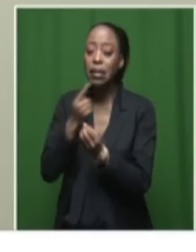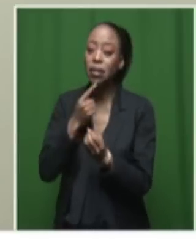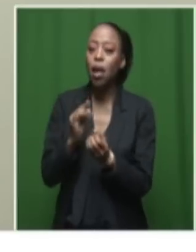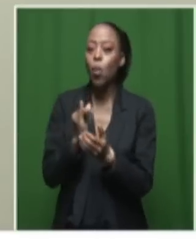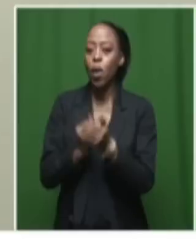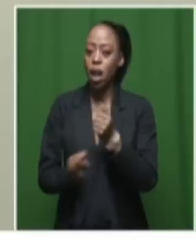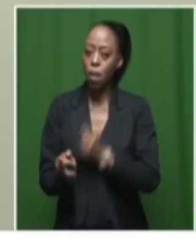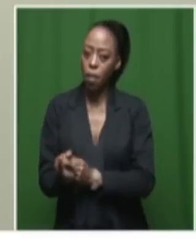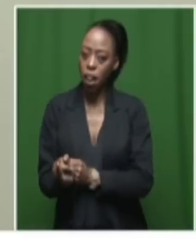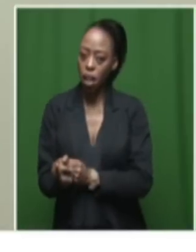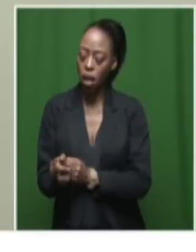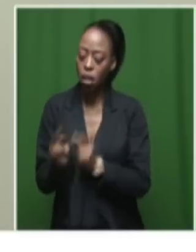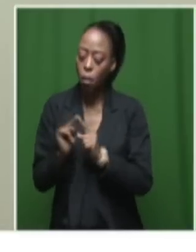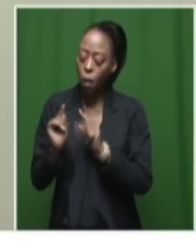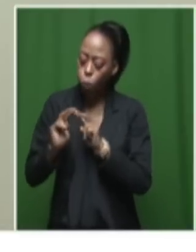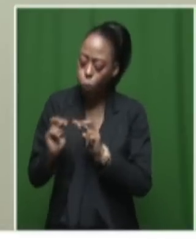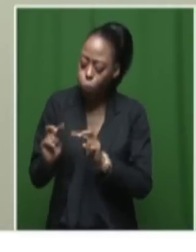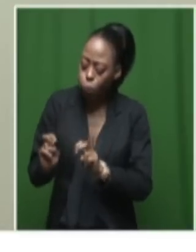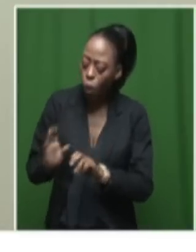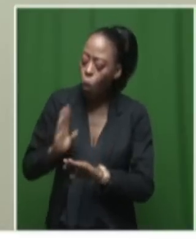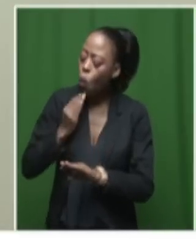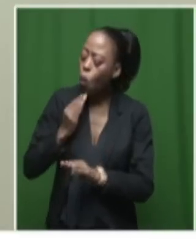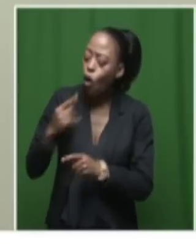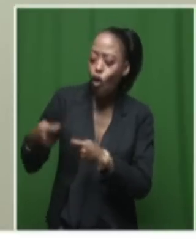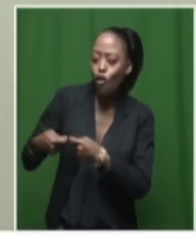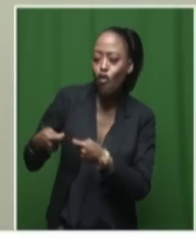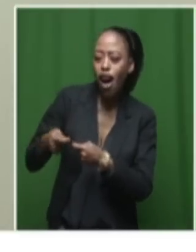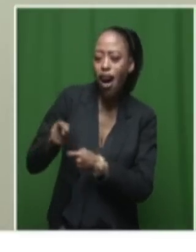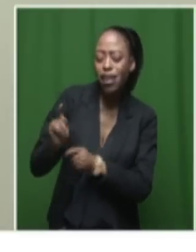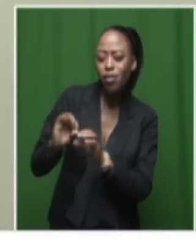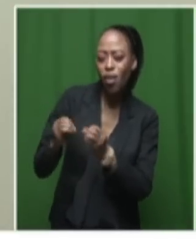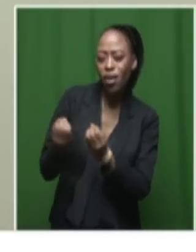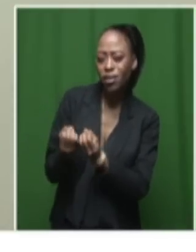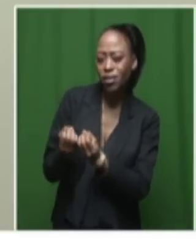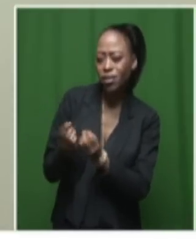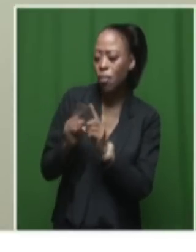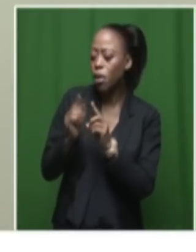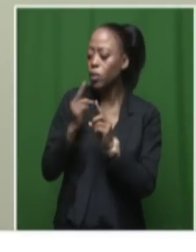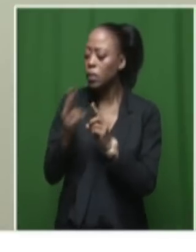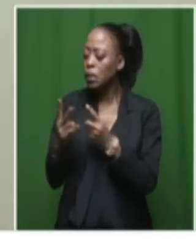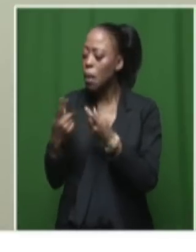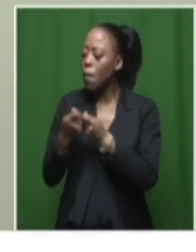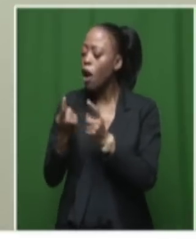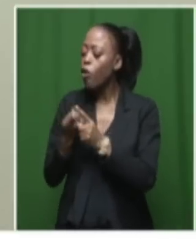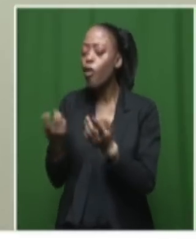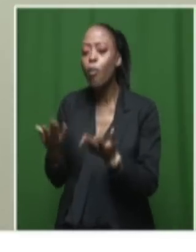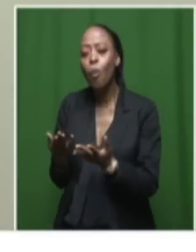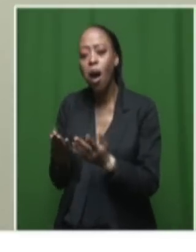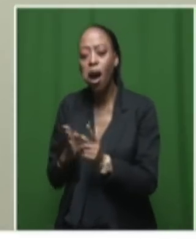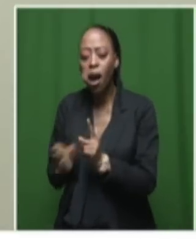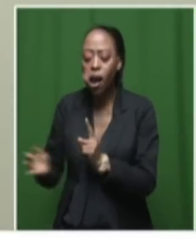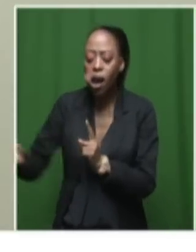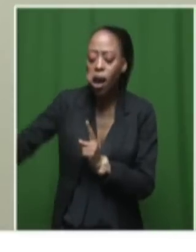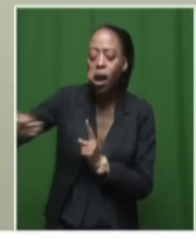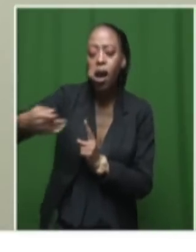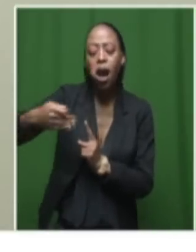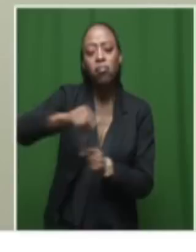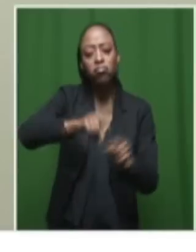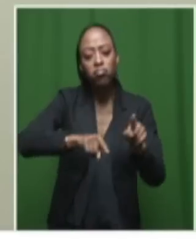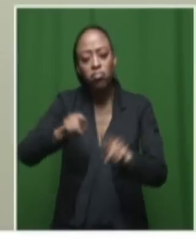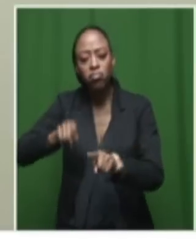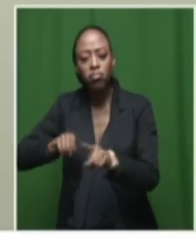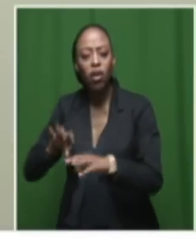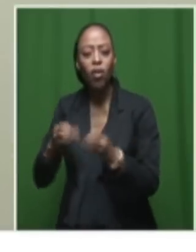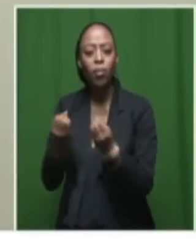independent. But when one looks at them and you go behind them, you'll see that money comes from via various organizations from